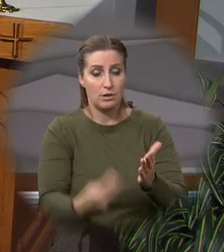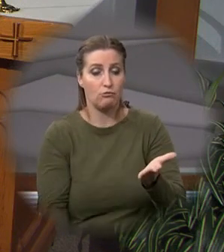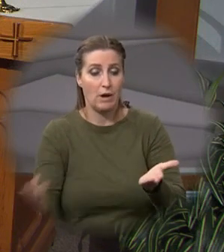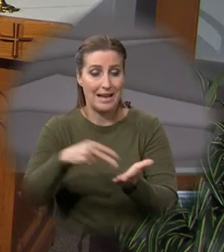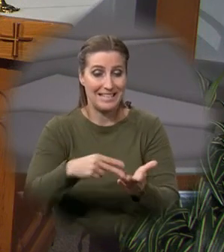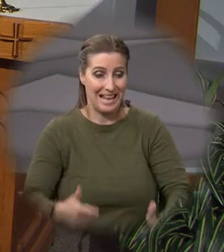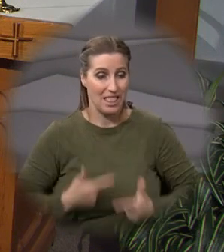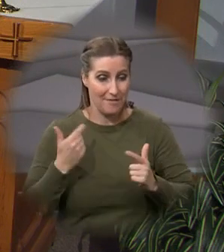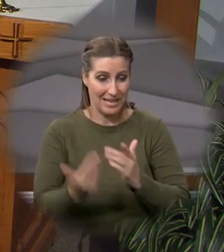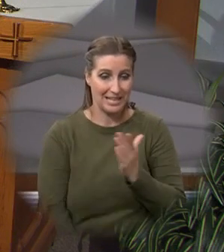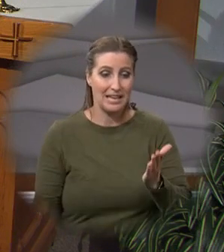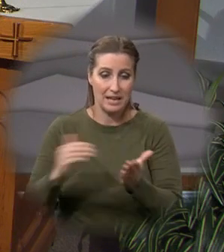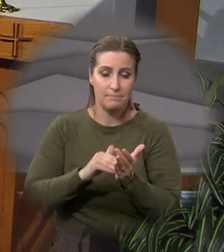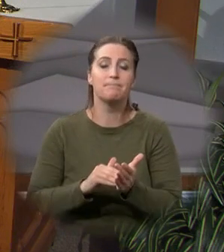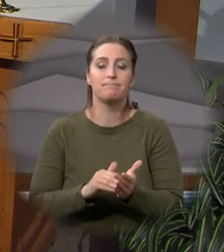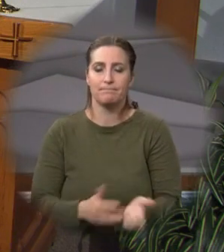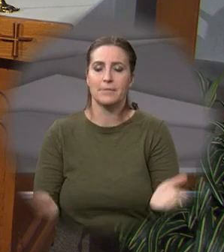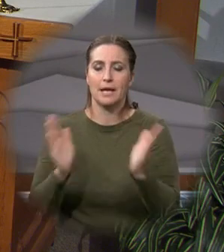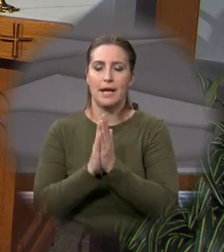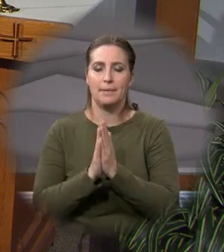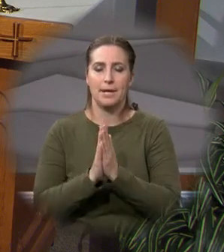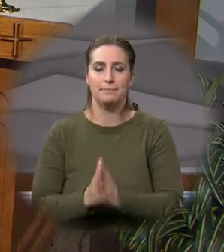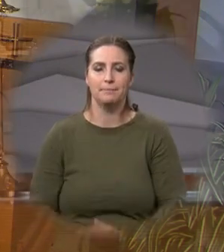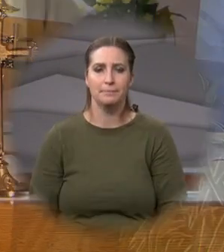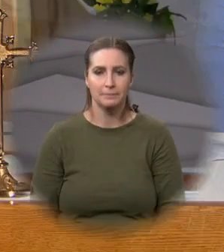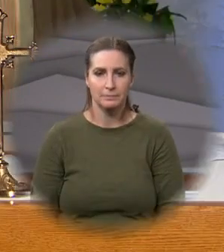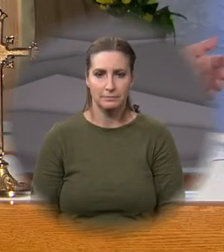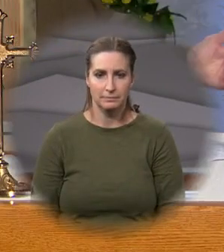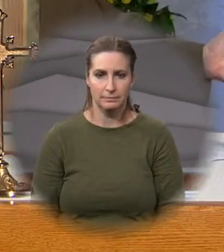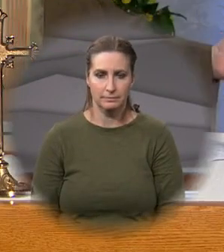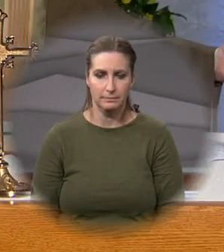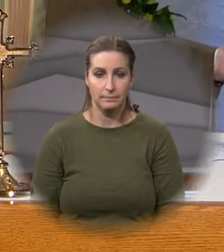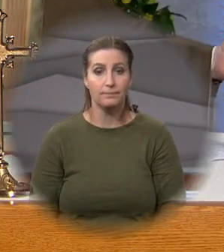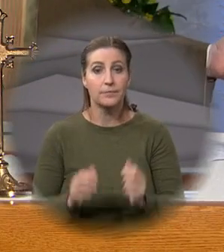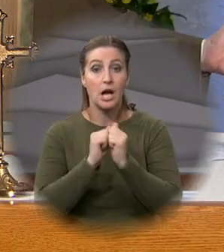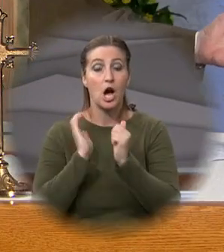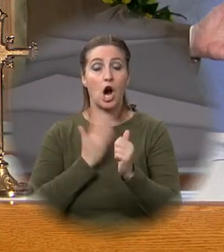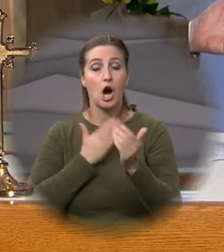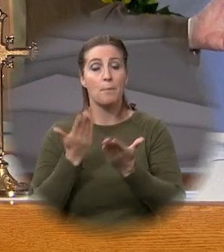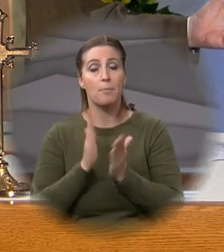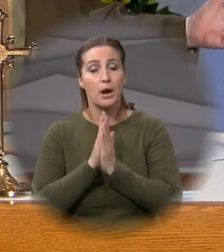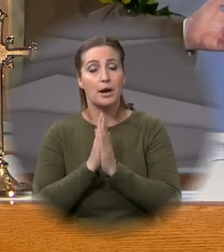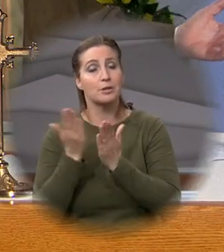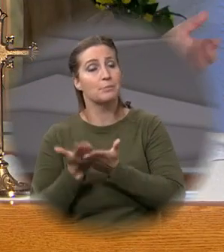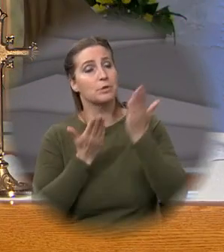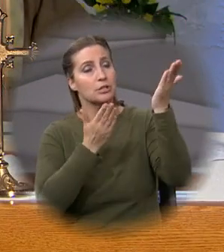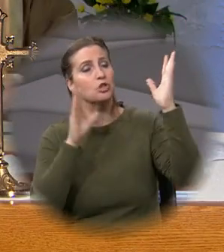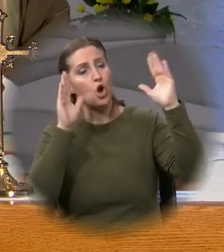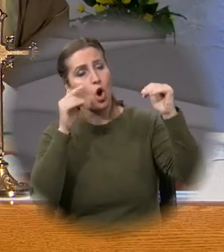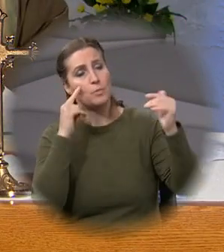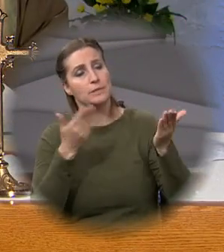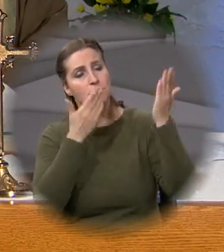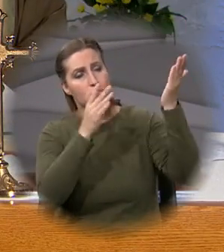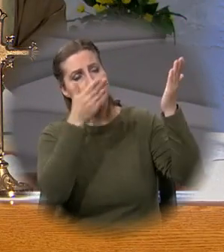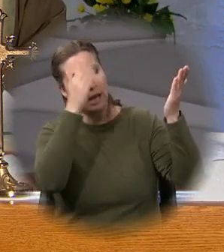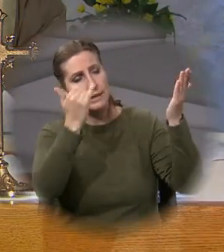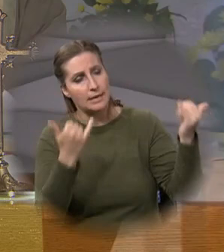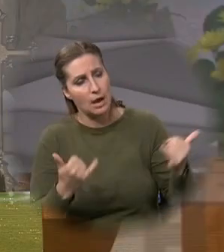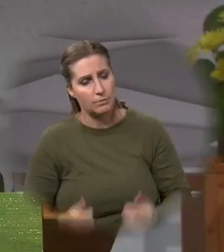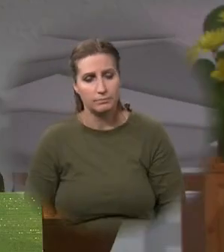of the dead and the life of the world to come. Amen. Let us bring our prayers, our petitions, and our hopes before our